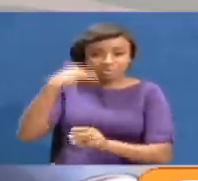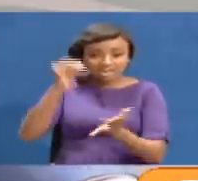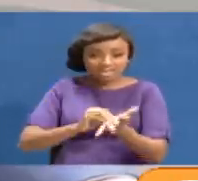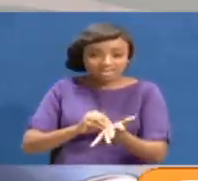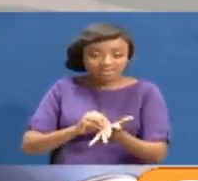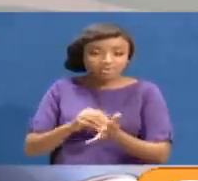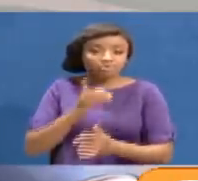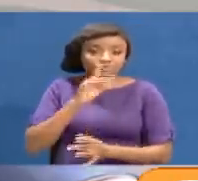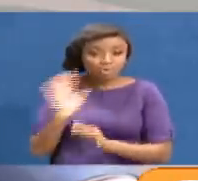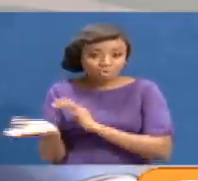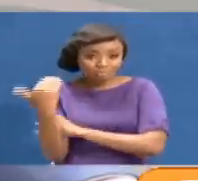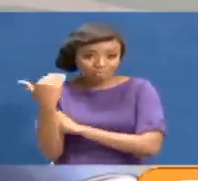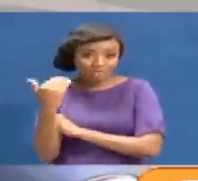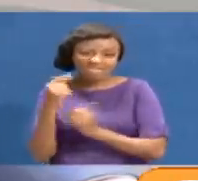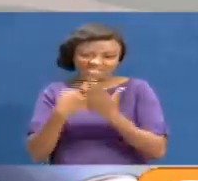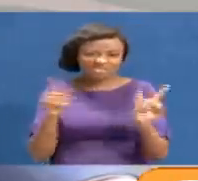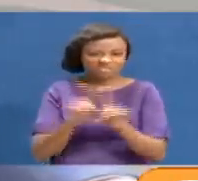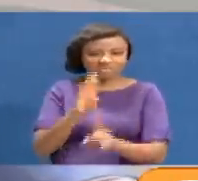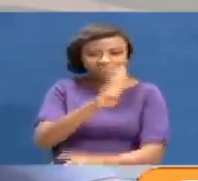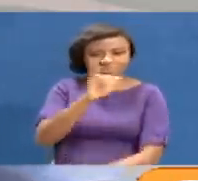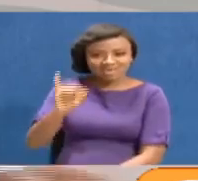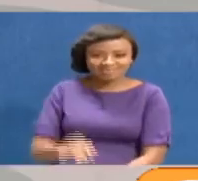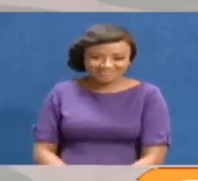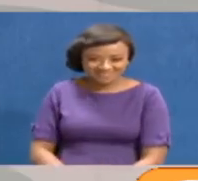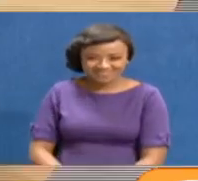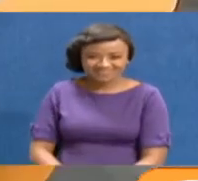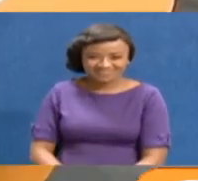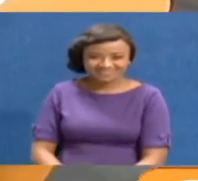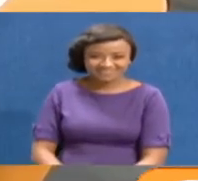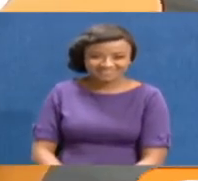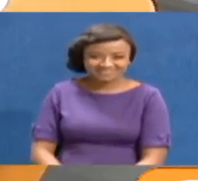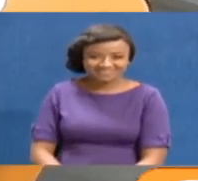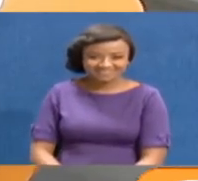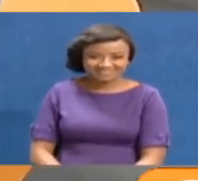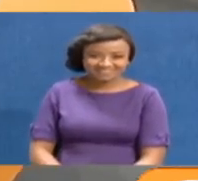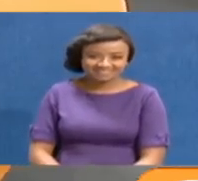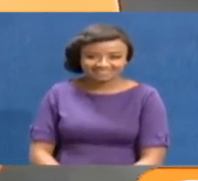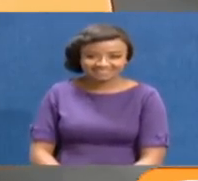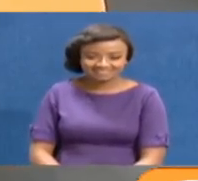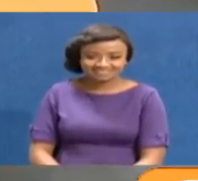tomorrow on Daybreak, right? Still about the BBI. I'd like to hear your views as well. Good night. Good.